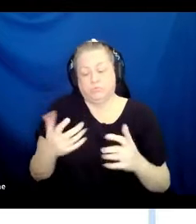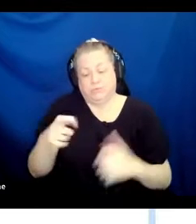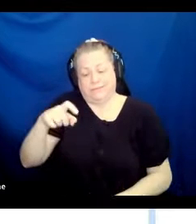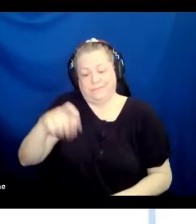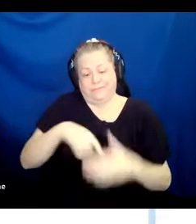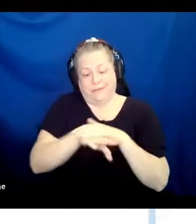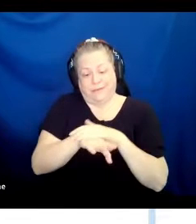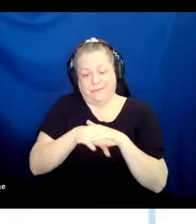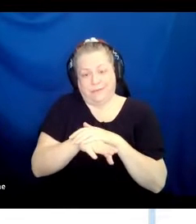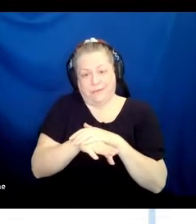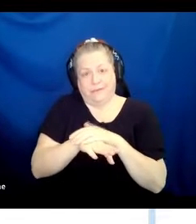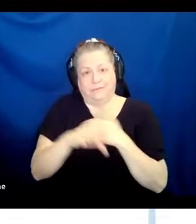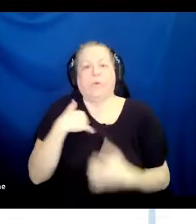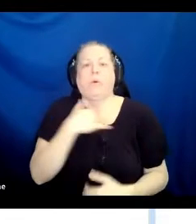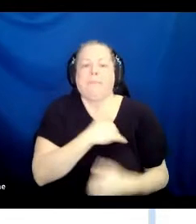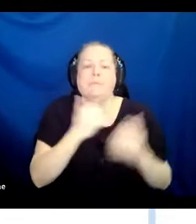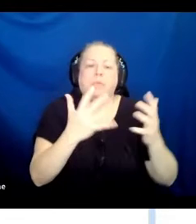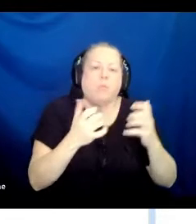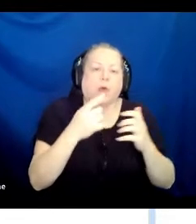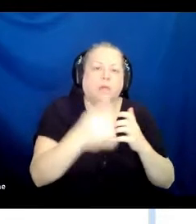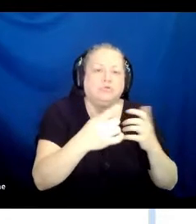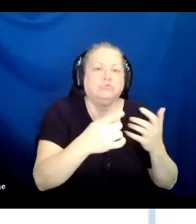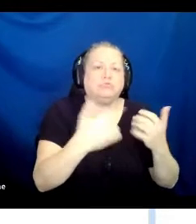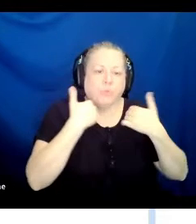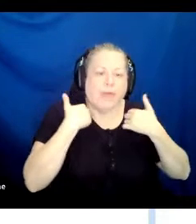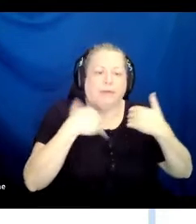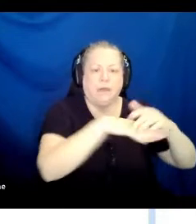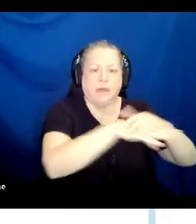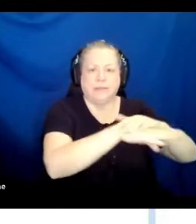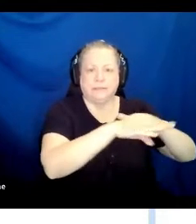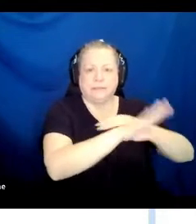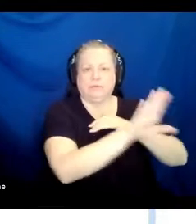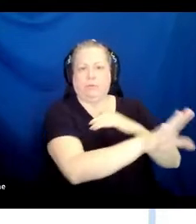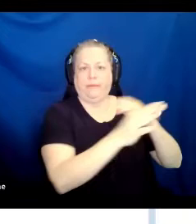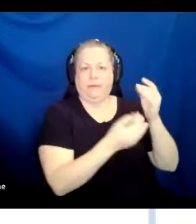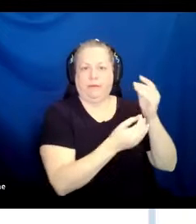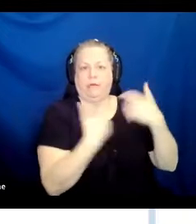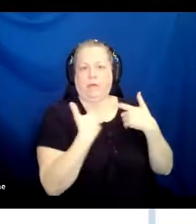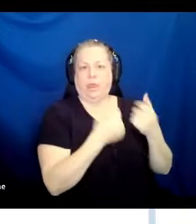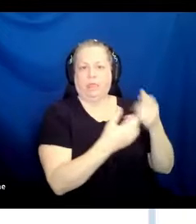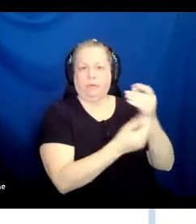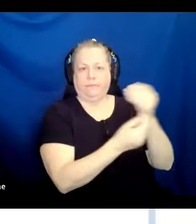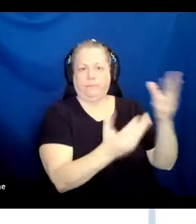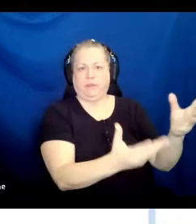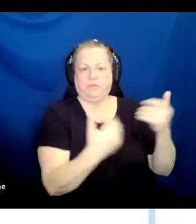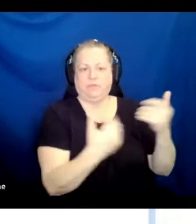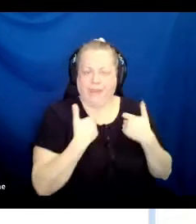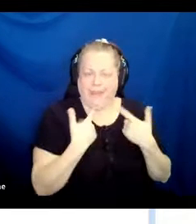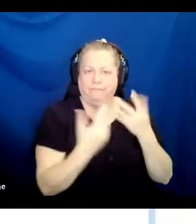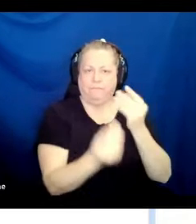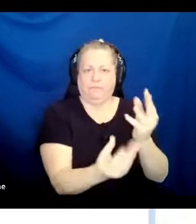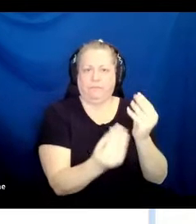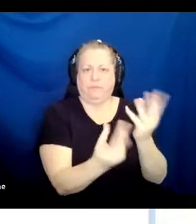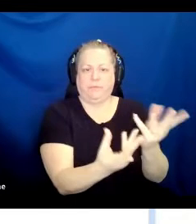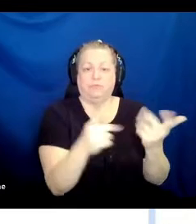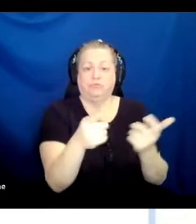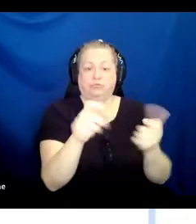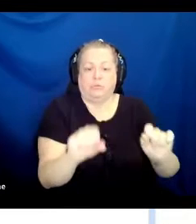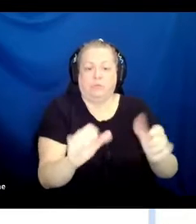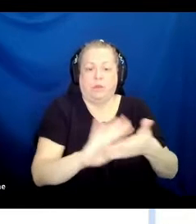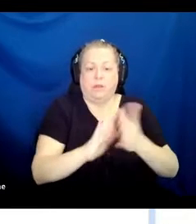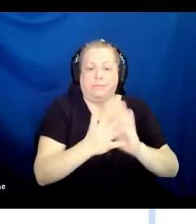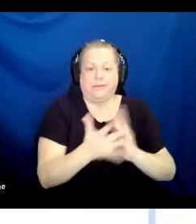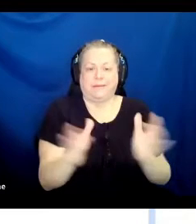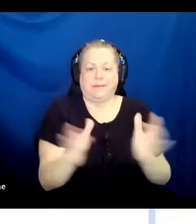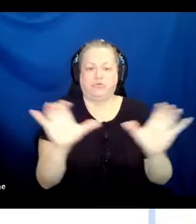health information, or if a member would like you to, there is information about how you could become a certified